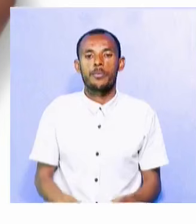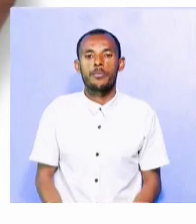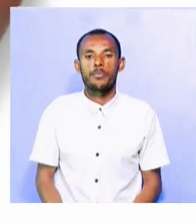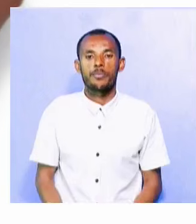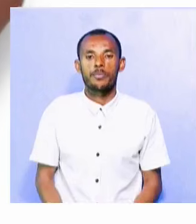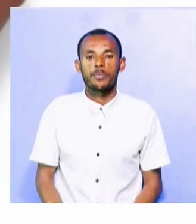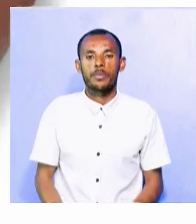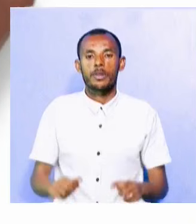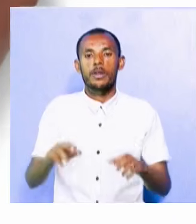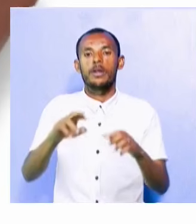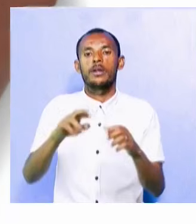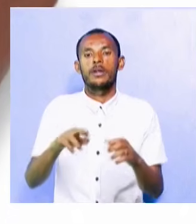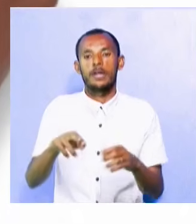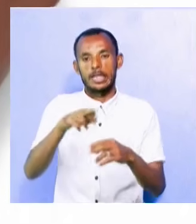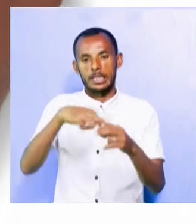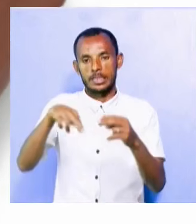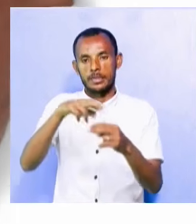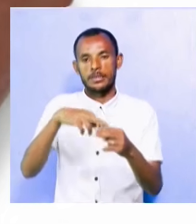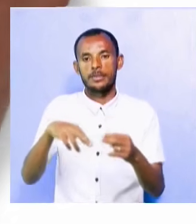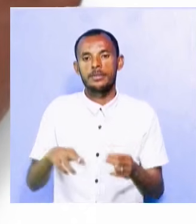square region.